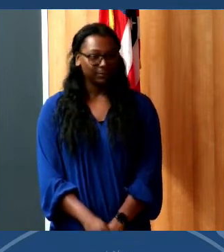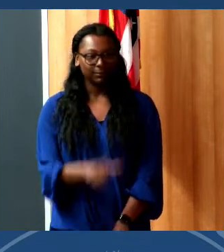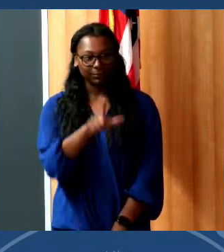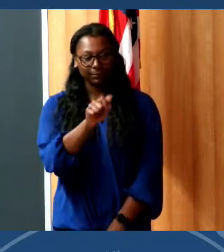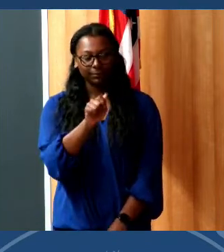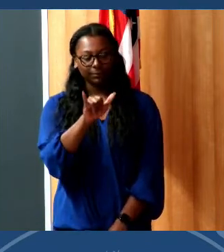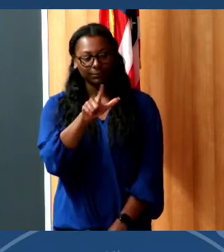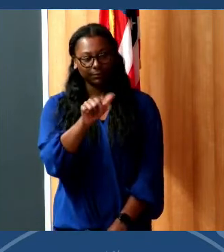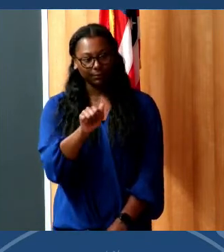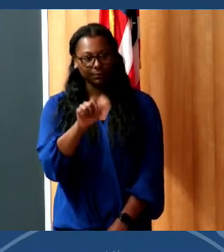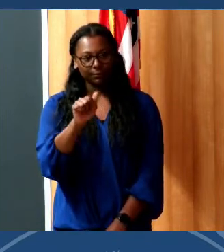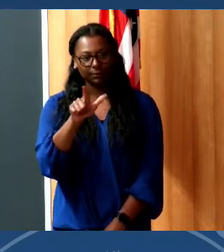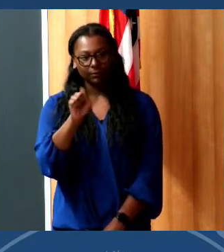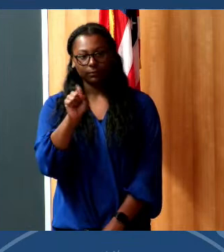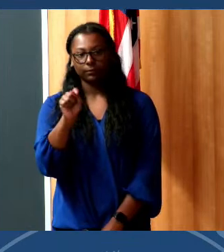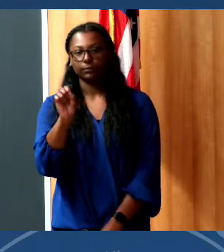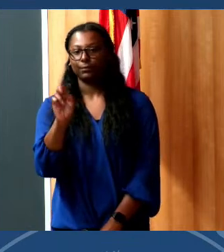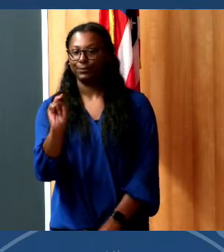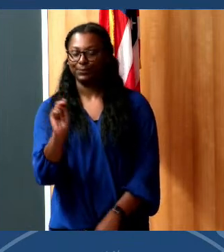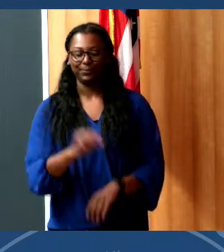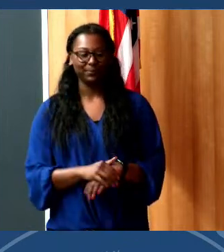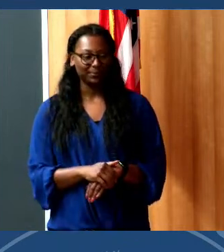Layla Alston.